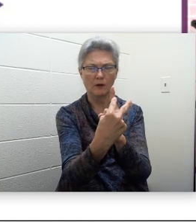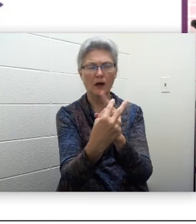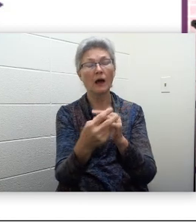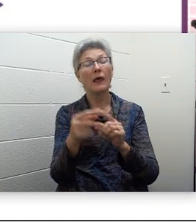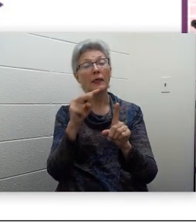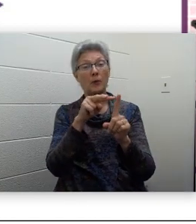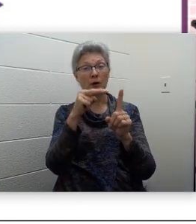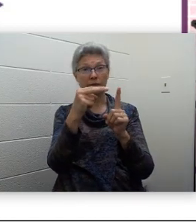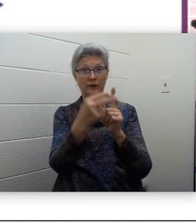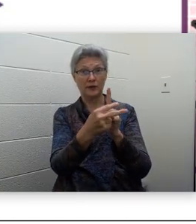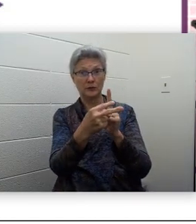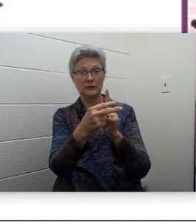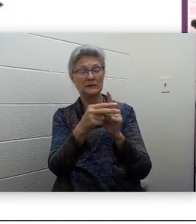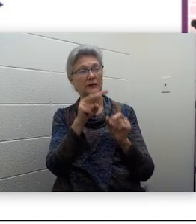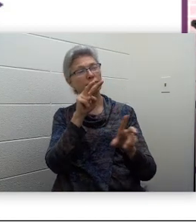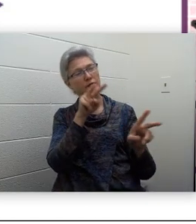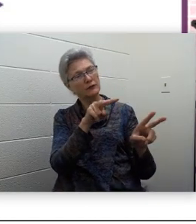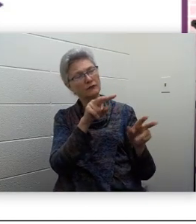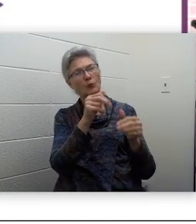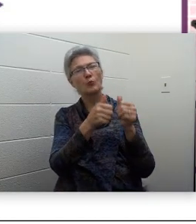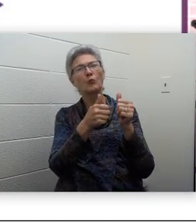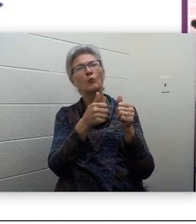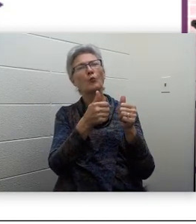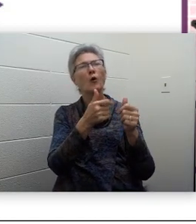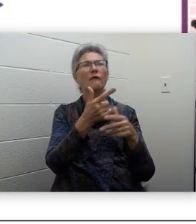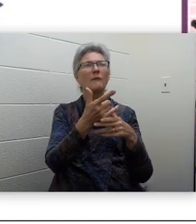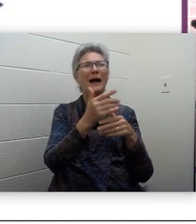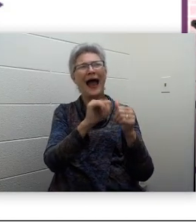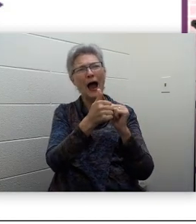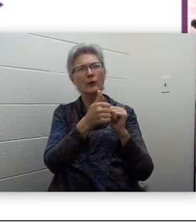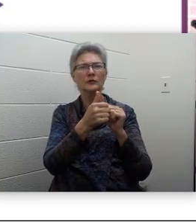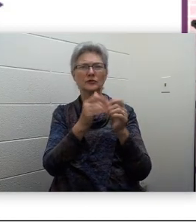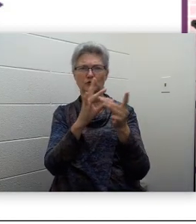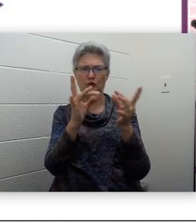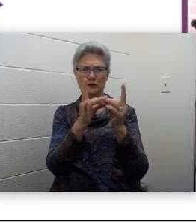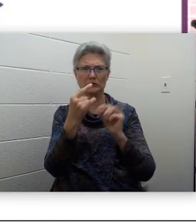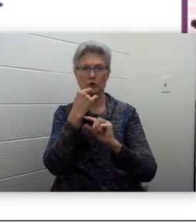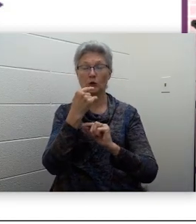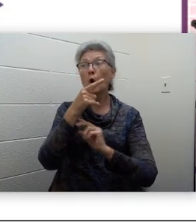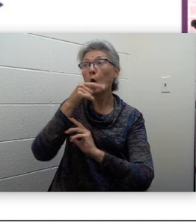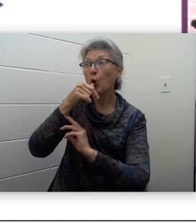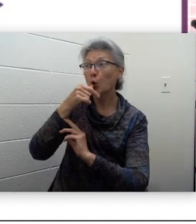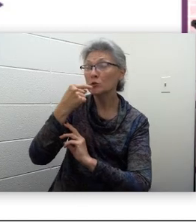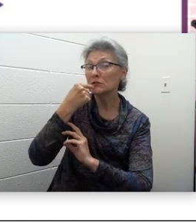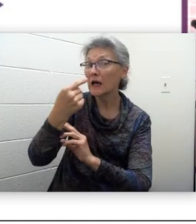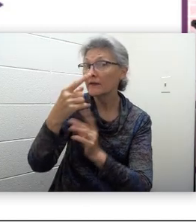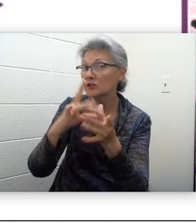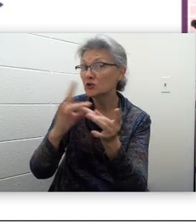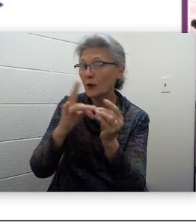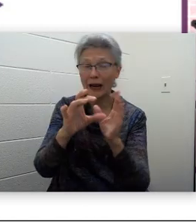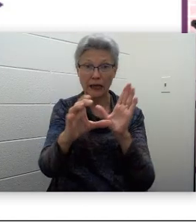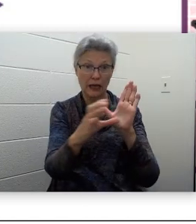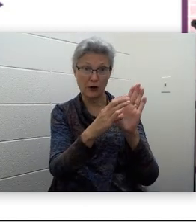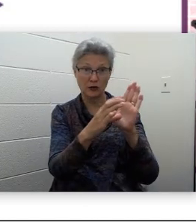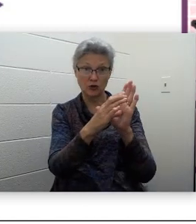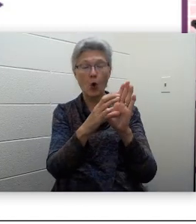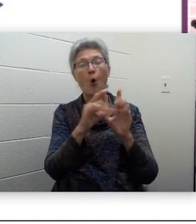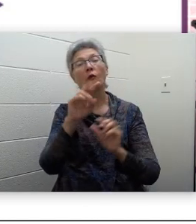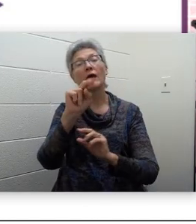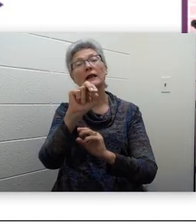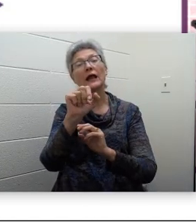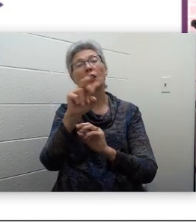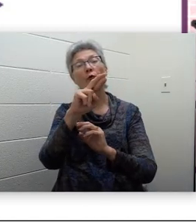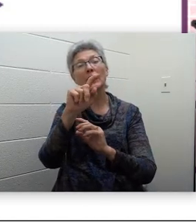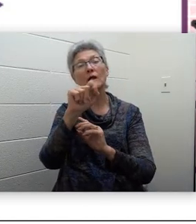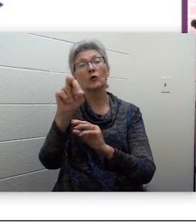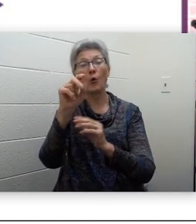which the story is told. Think about who is telling the story. Is it a character, or is it a narrator or the